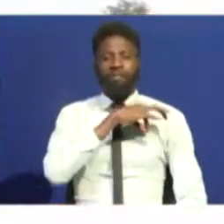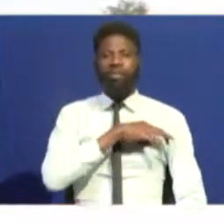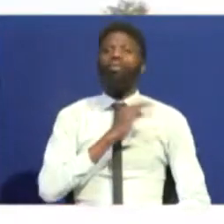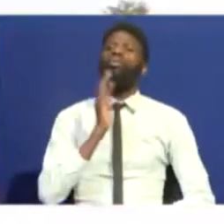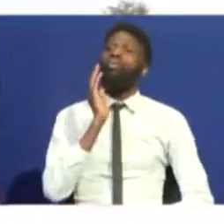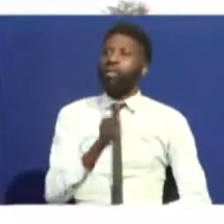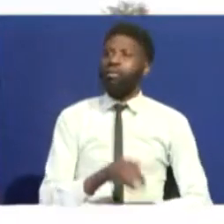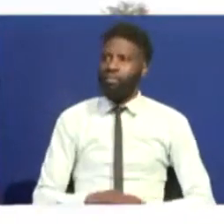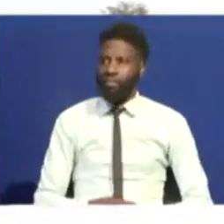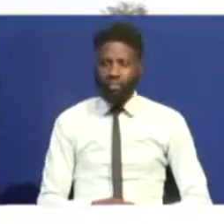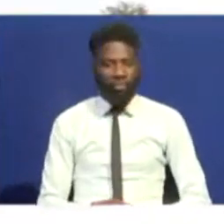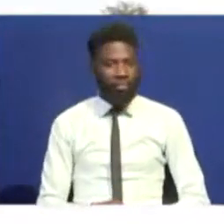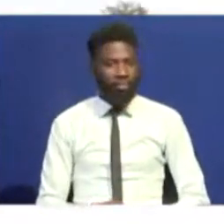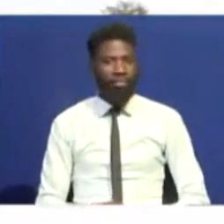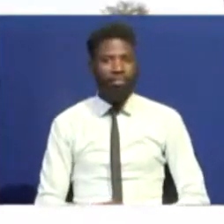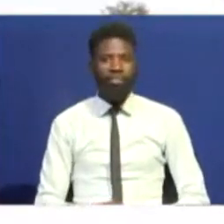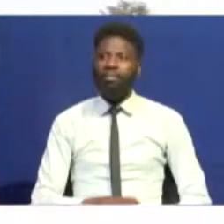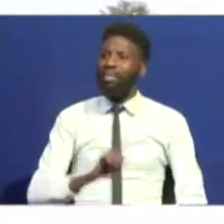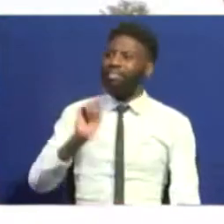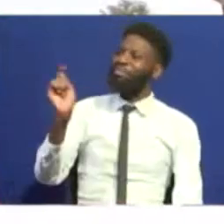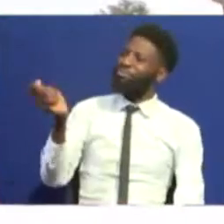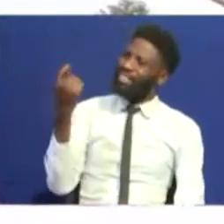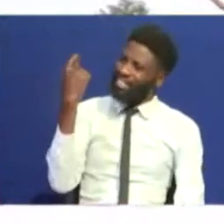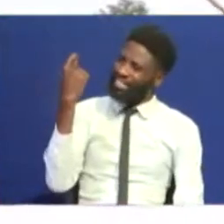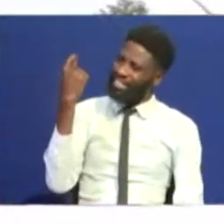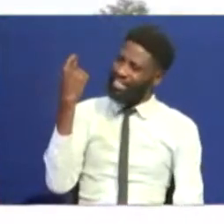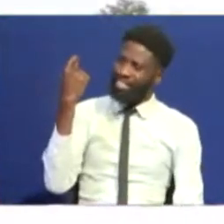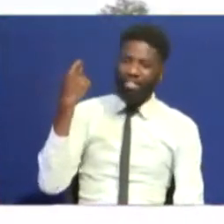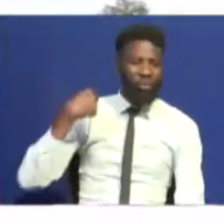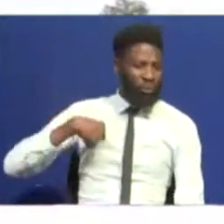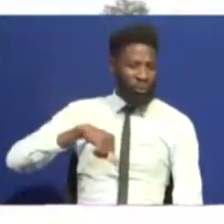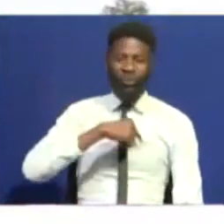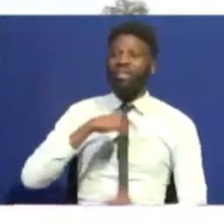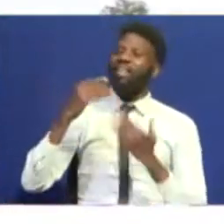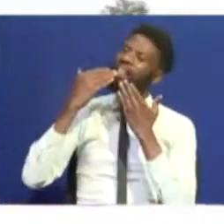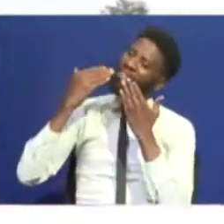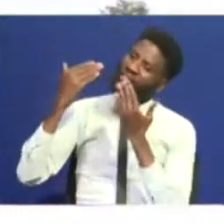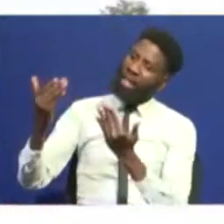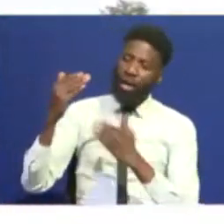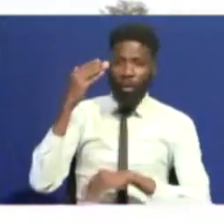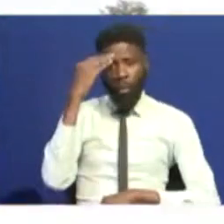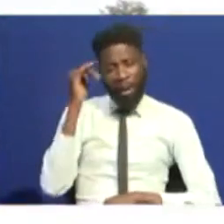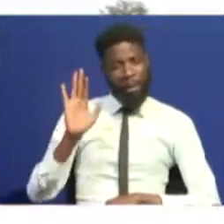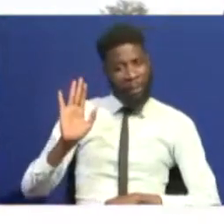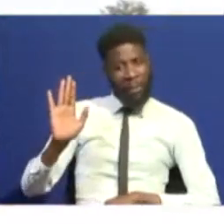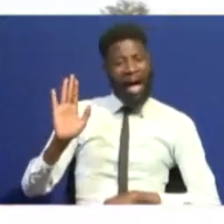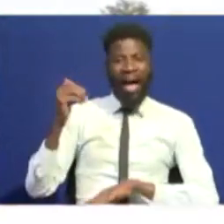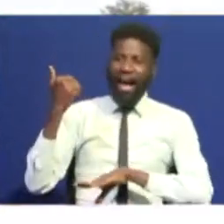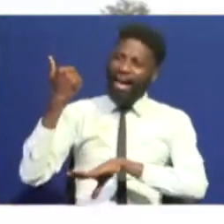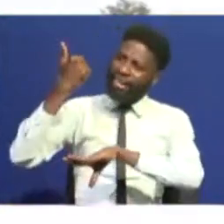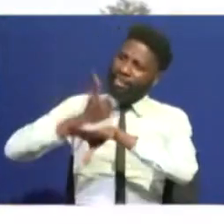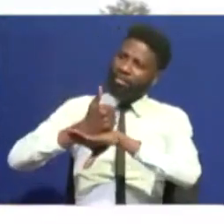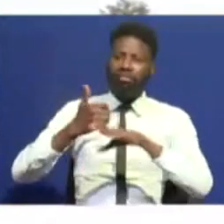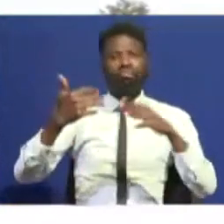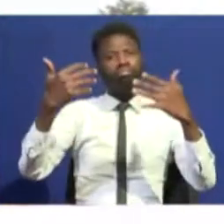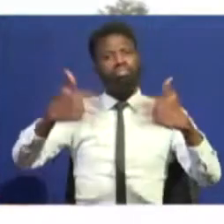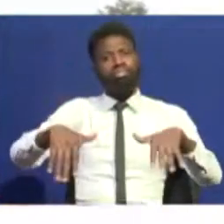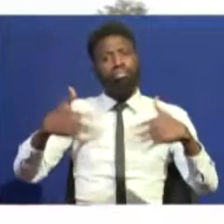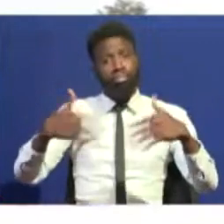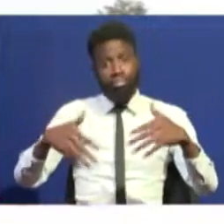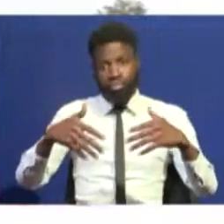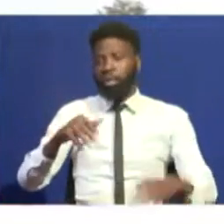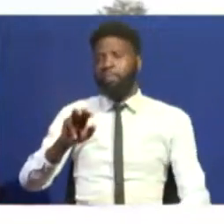We also want to thank the president for making a historic appointment by actually giving John